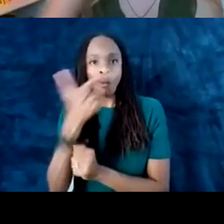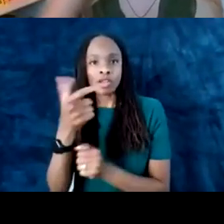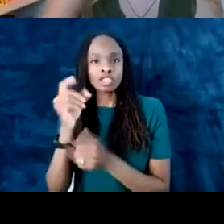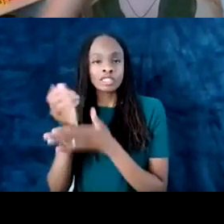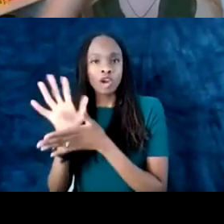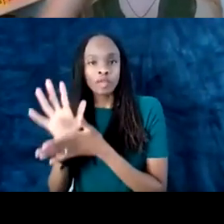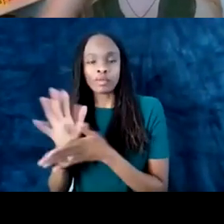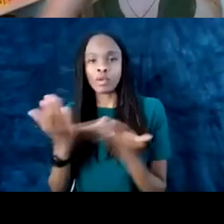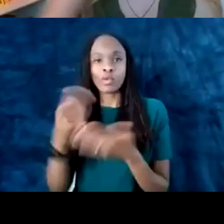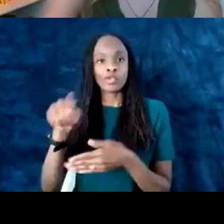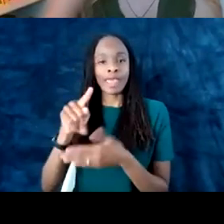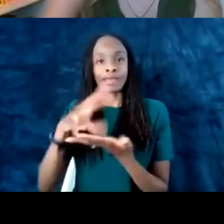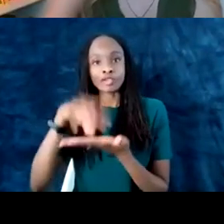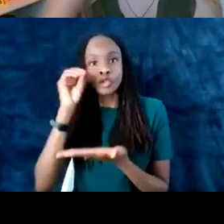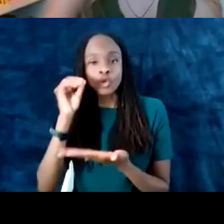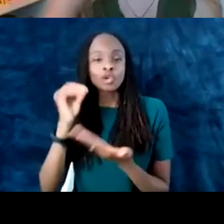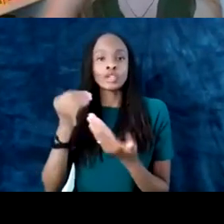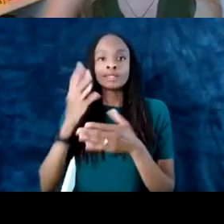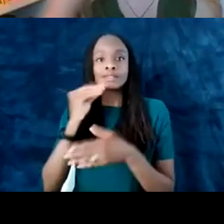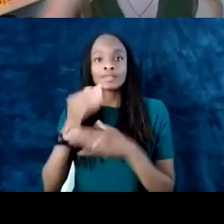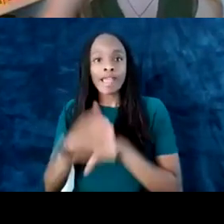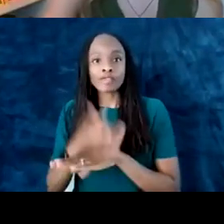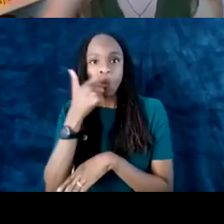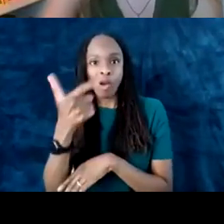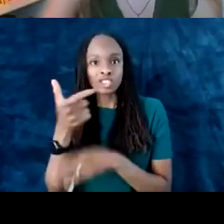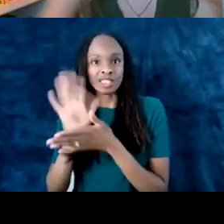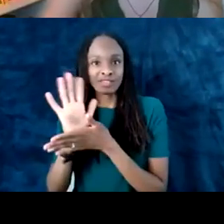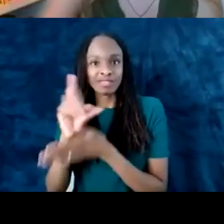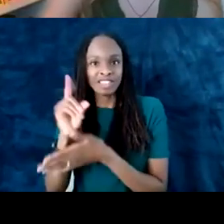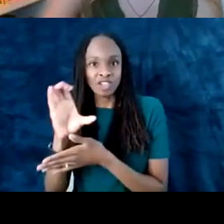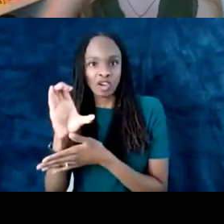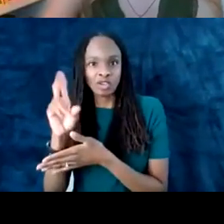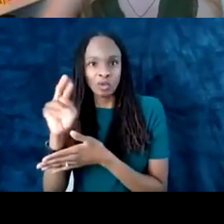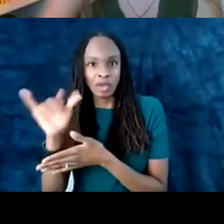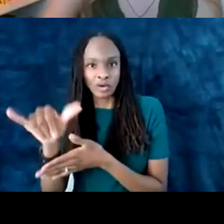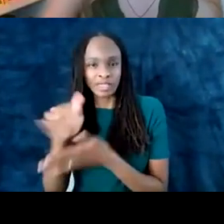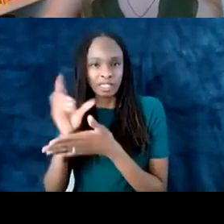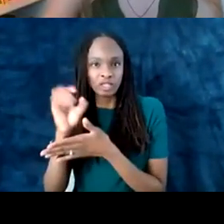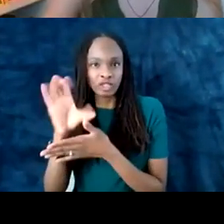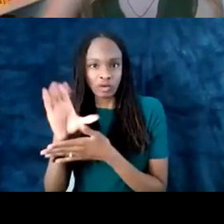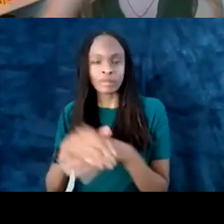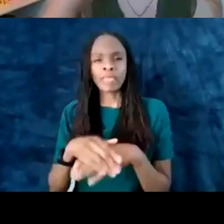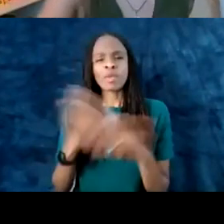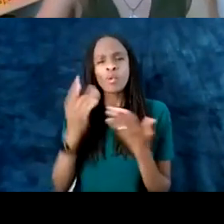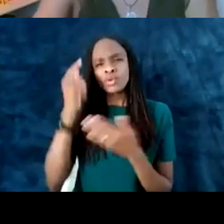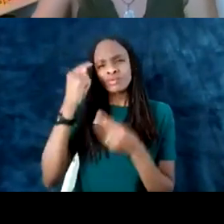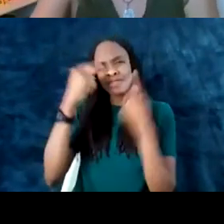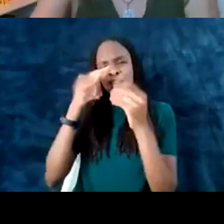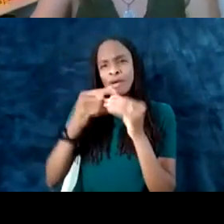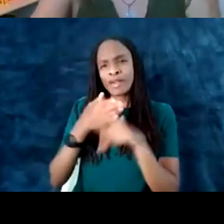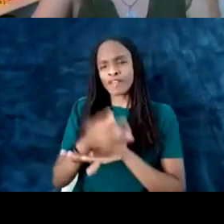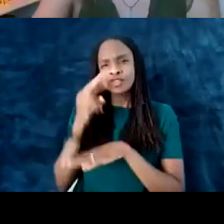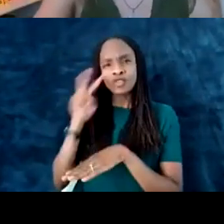and feel and experience after watching? What might they think about doing differently after viewing, and how do civil